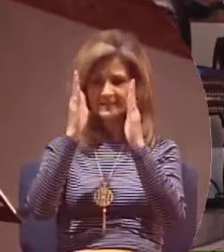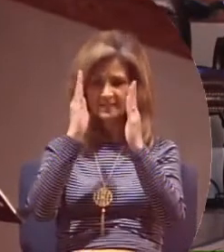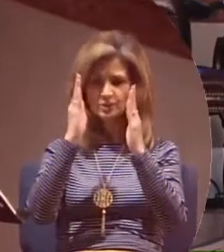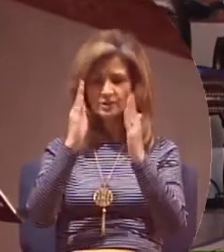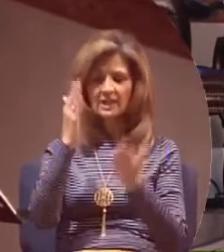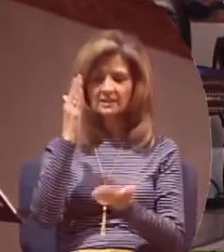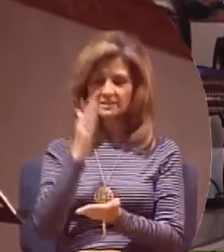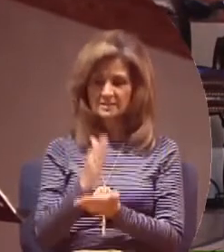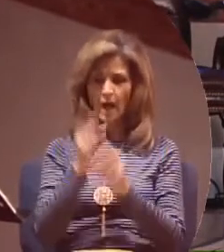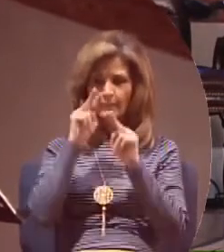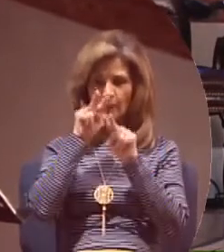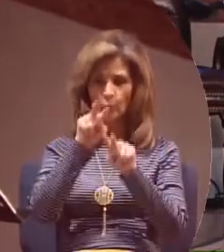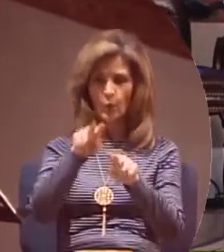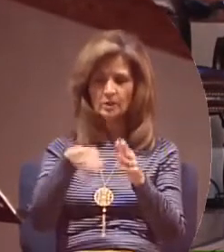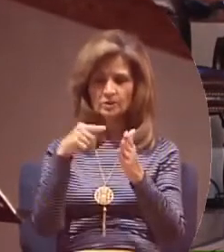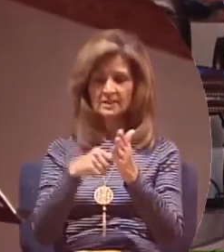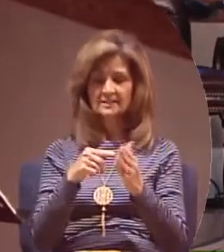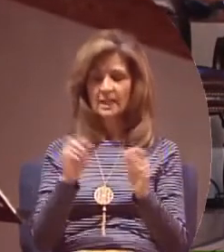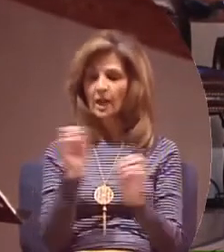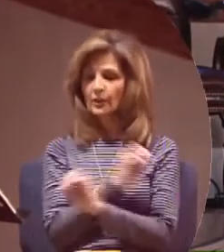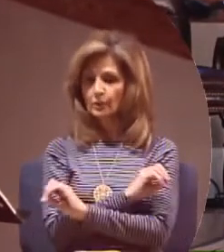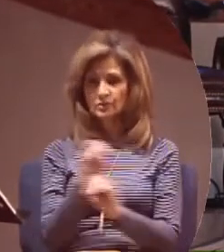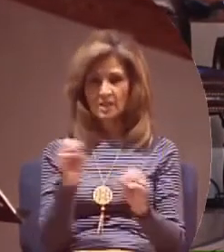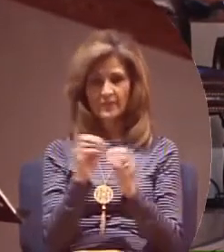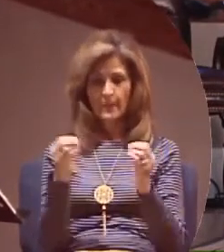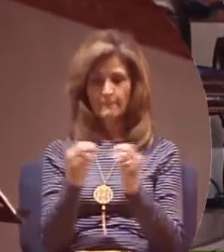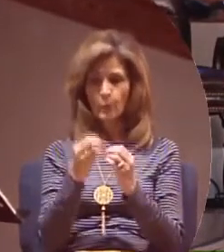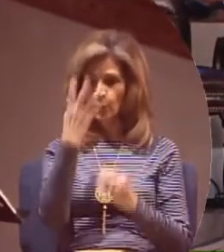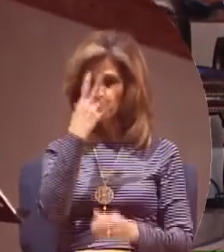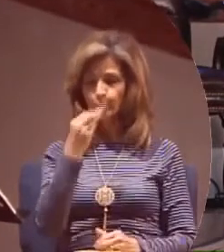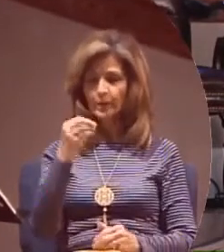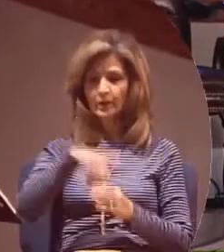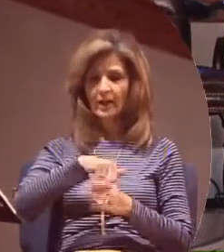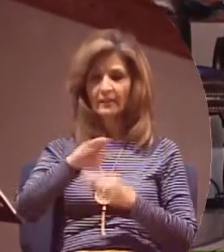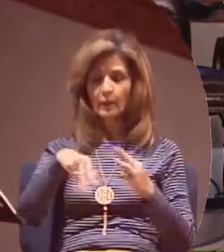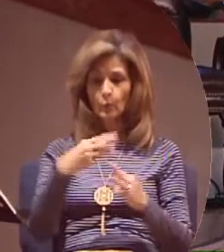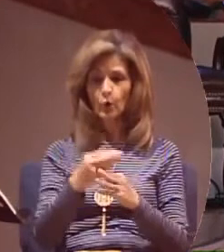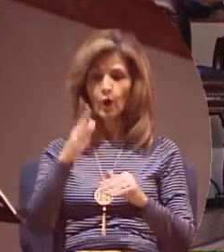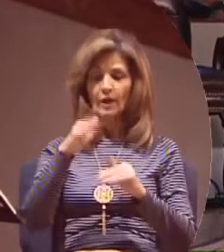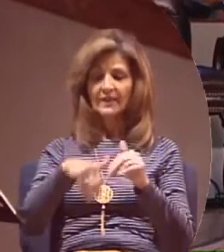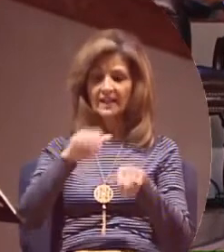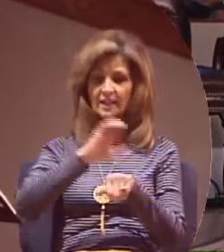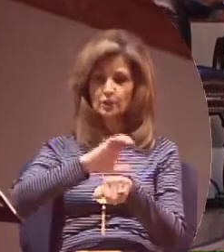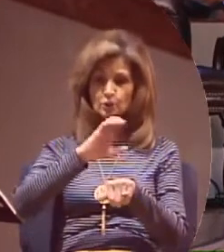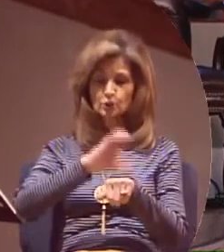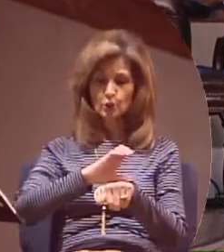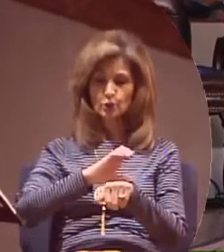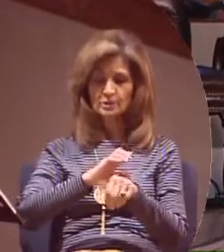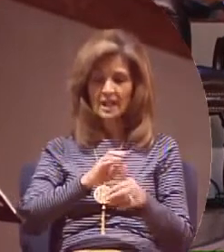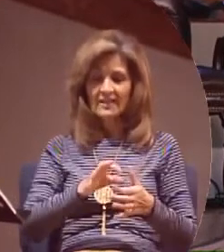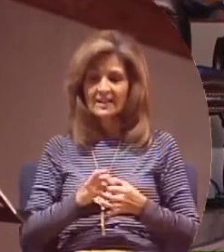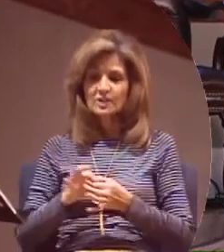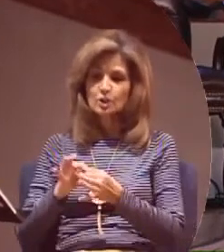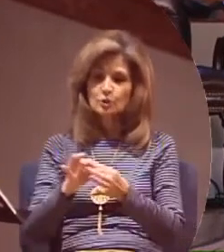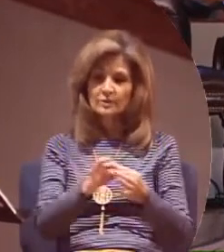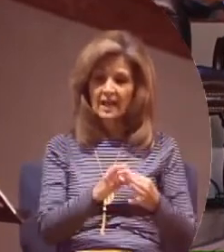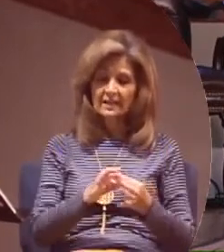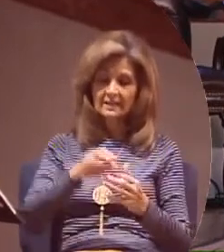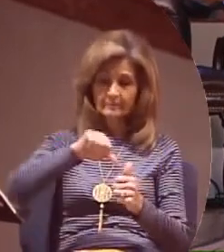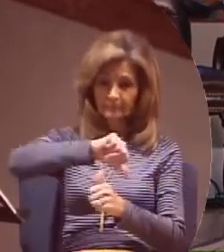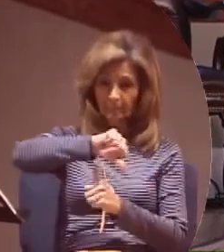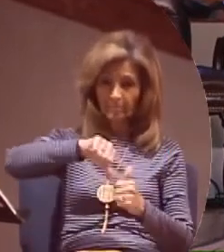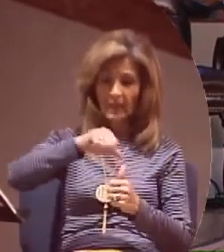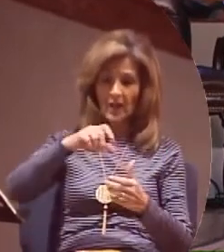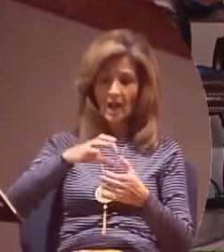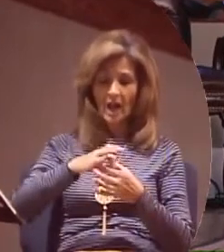watch this. And what he's saying is this: there is nothing more prettier in the world than a church that is in unity, a fellowship